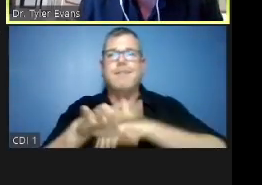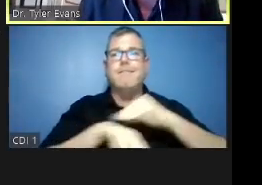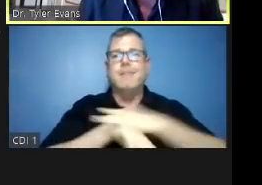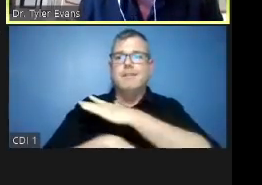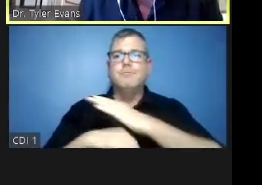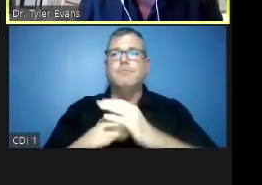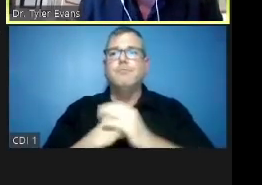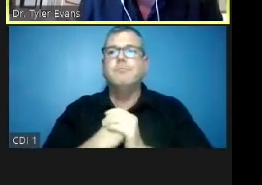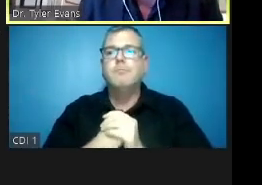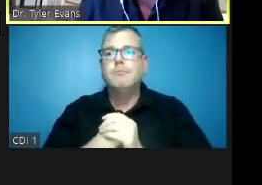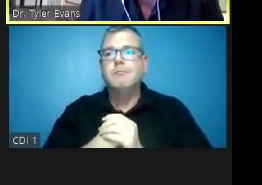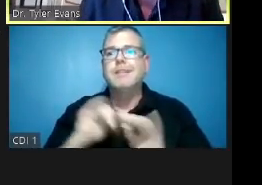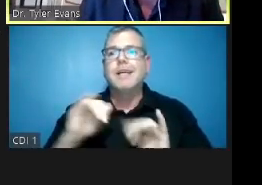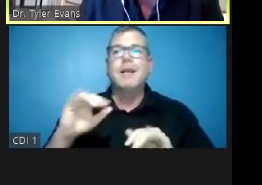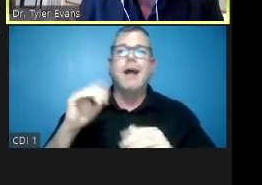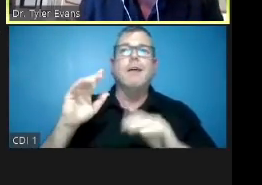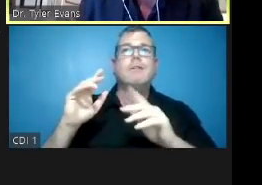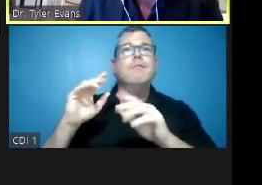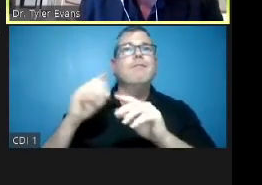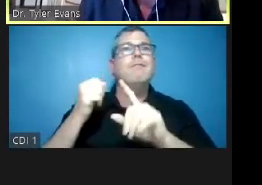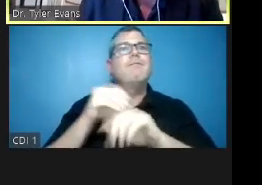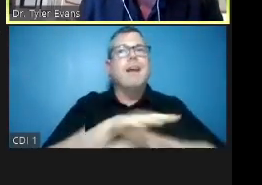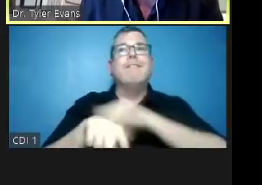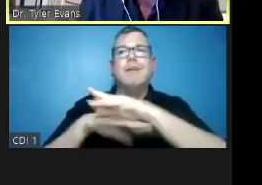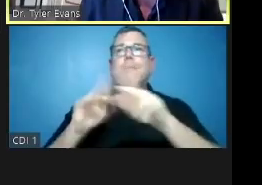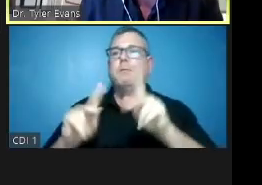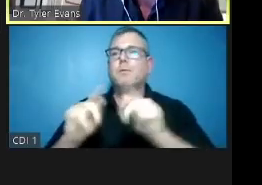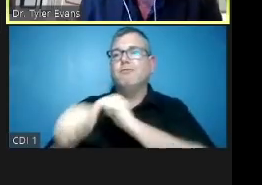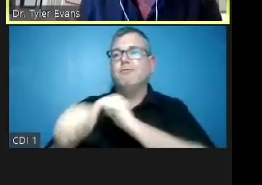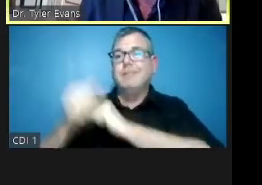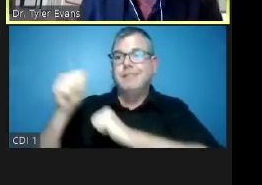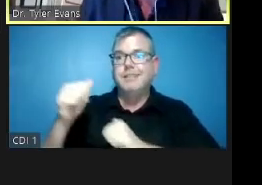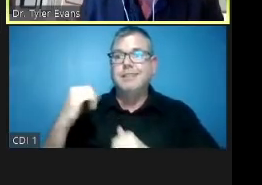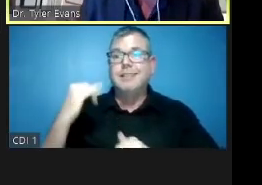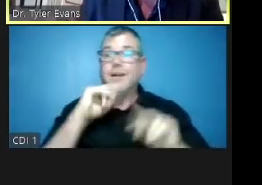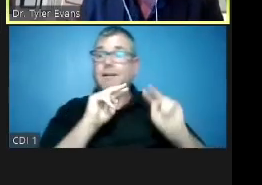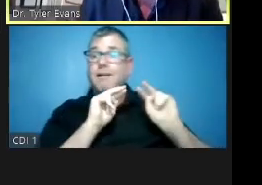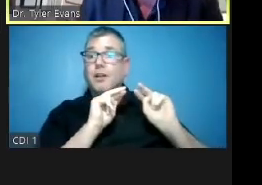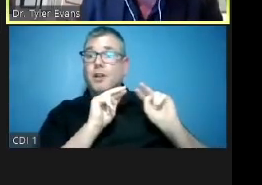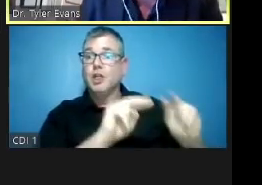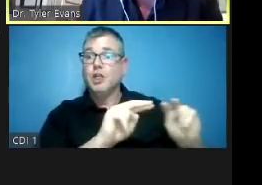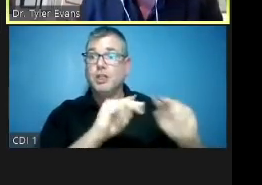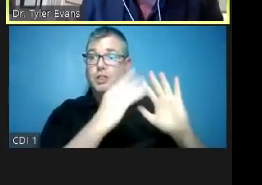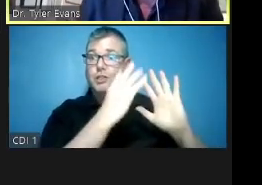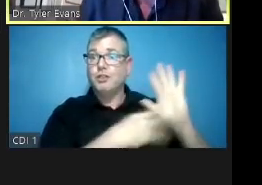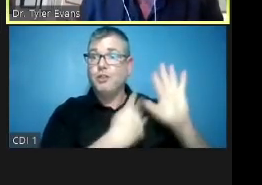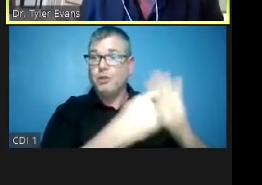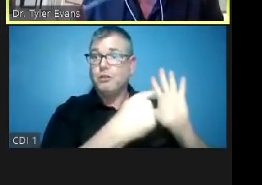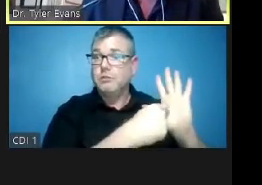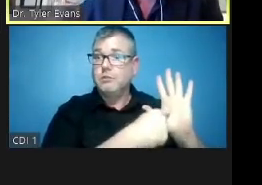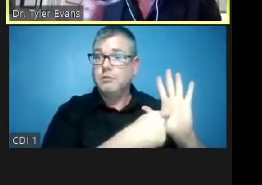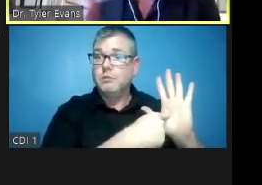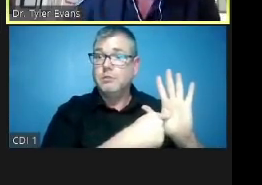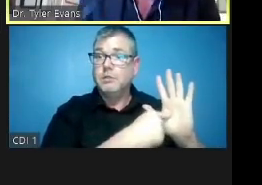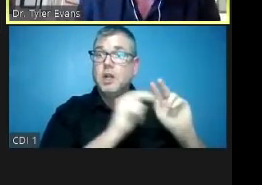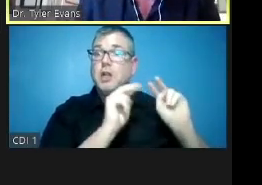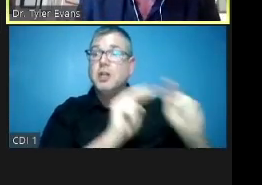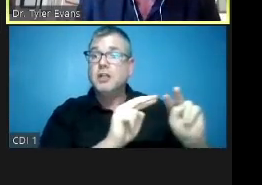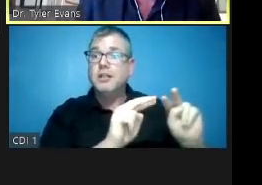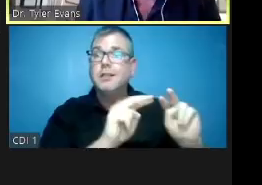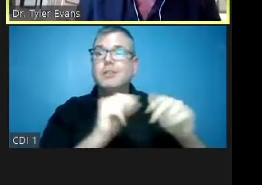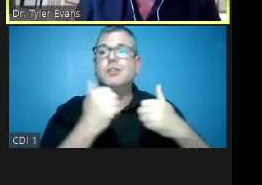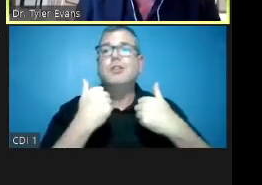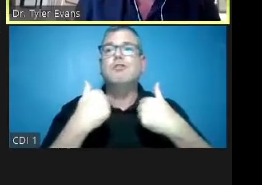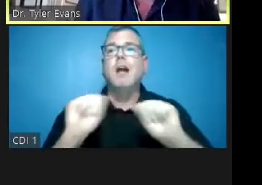that, and we want to try to do as much as we possibly can to sort of prevent that interaction from